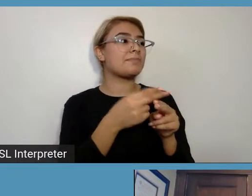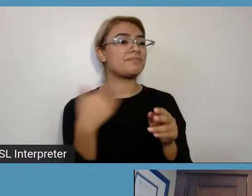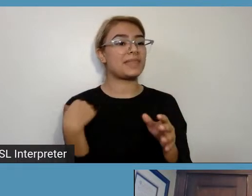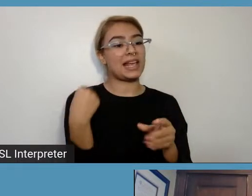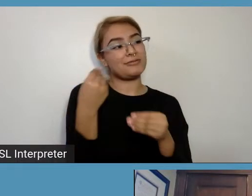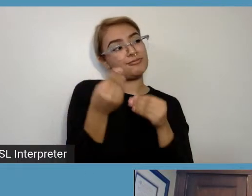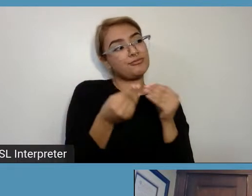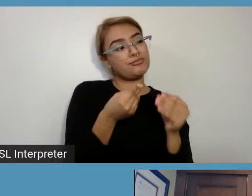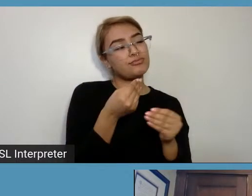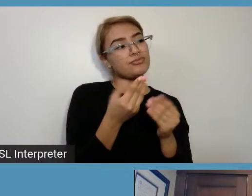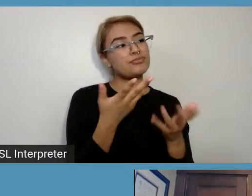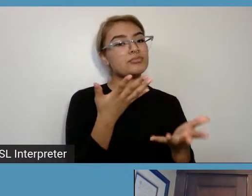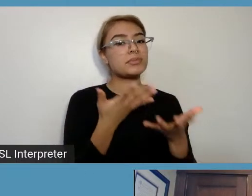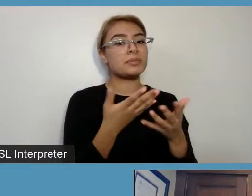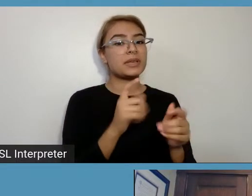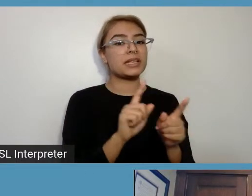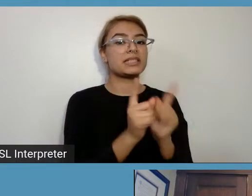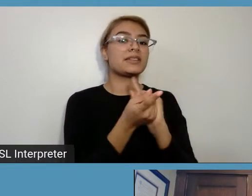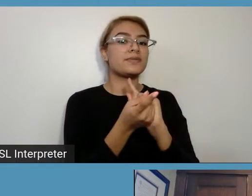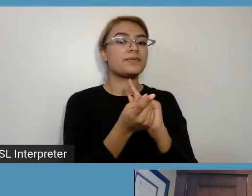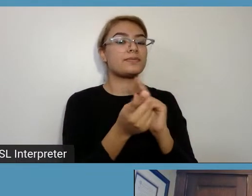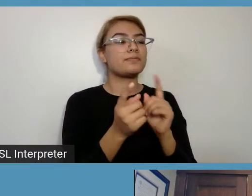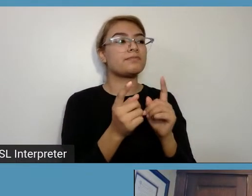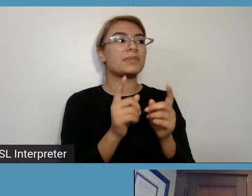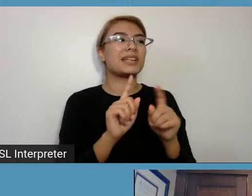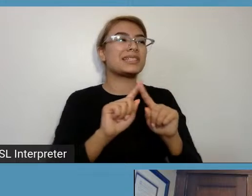ancestors the